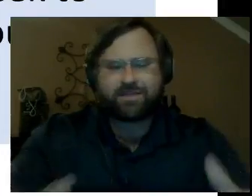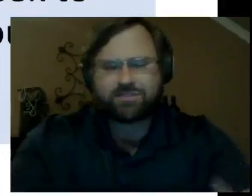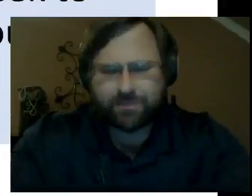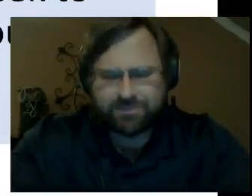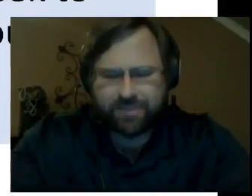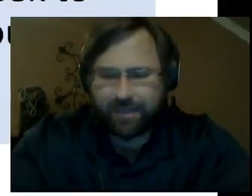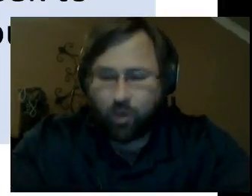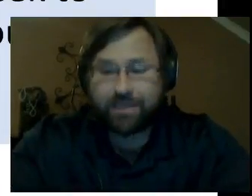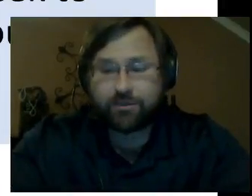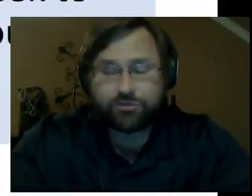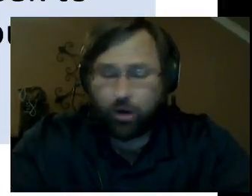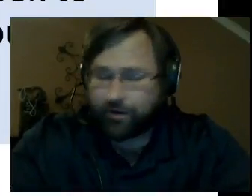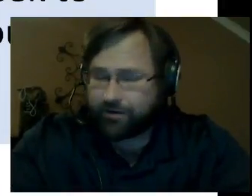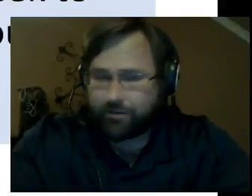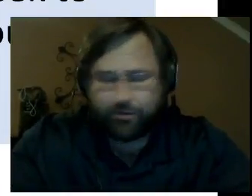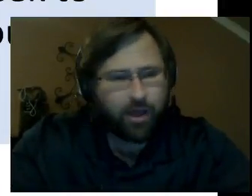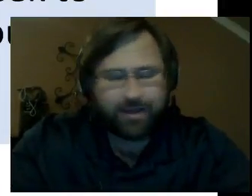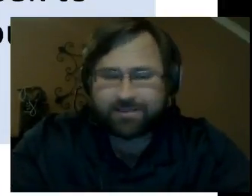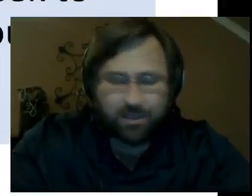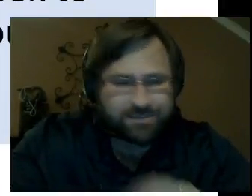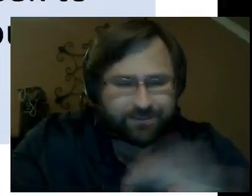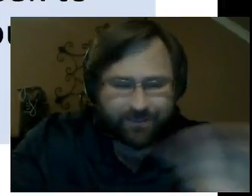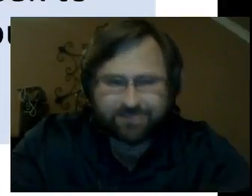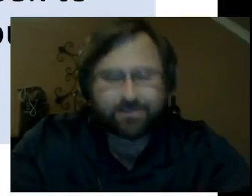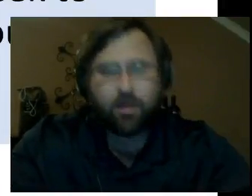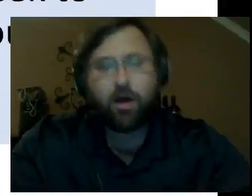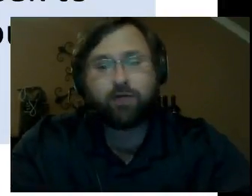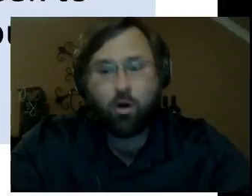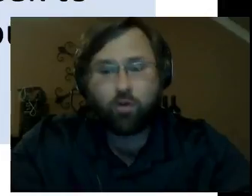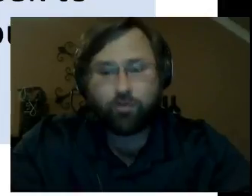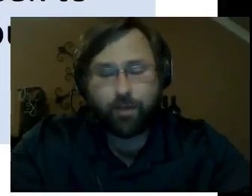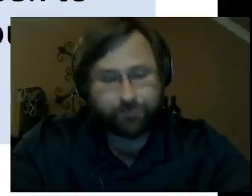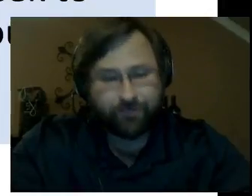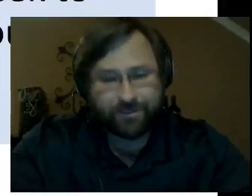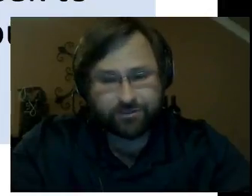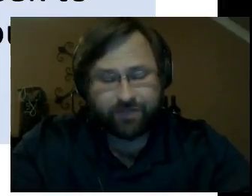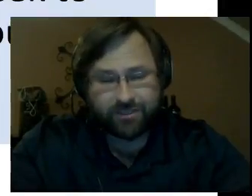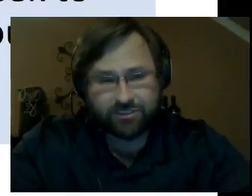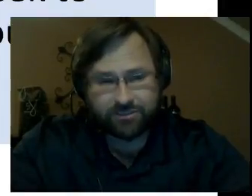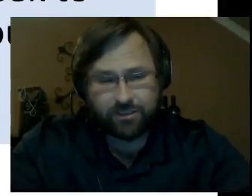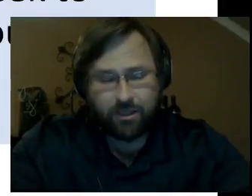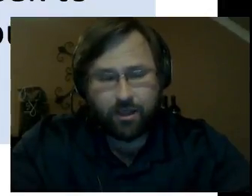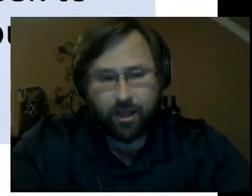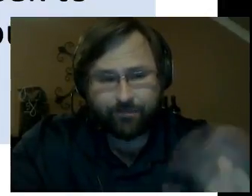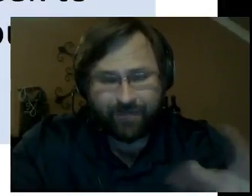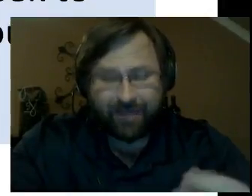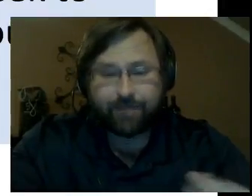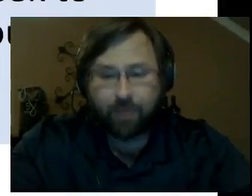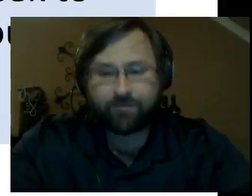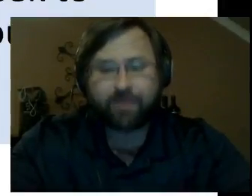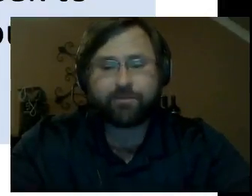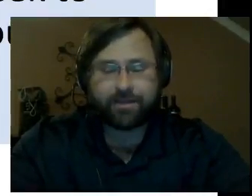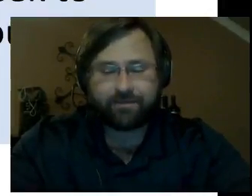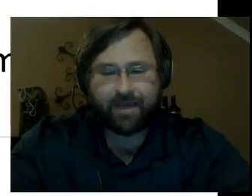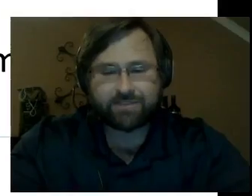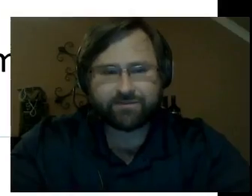These facial expressions, again, only get you started. They're not an exhaustive list of all the possible facial inflections that can